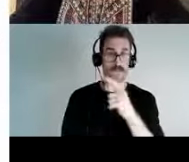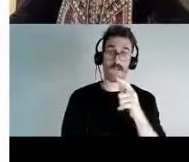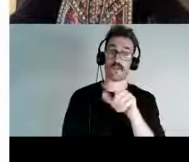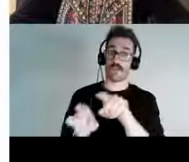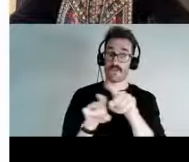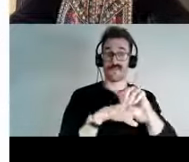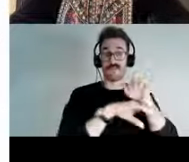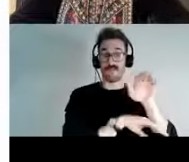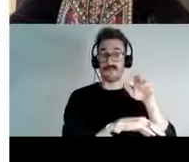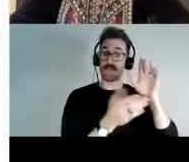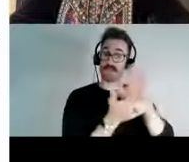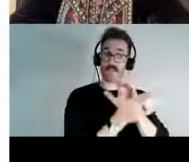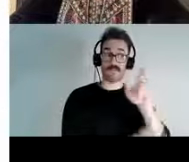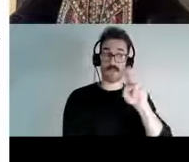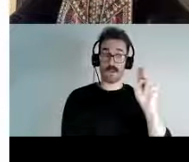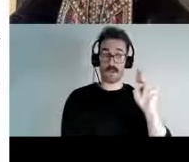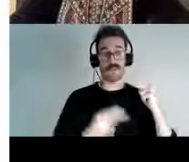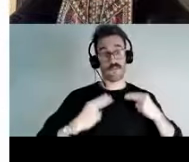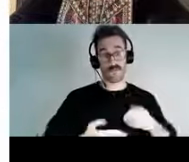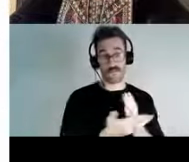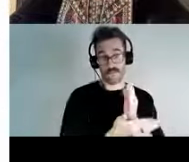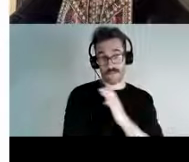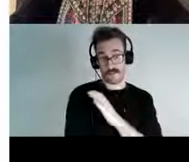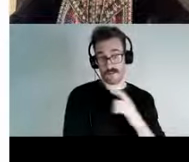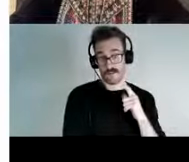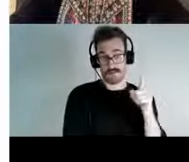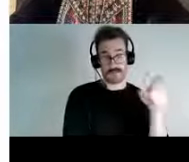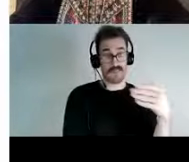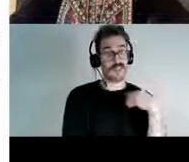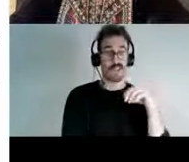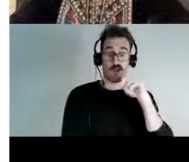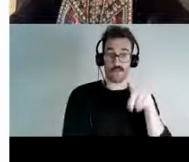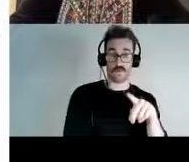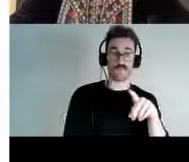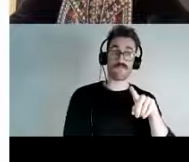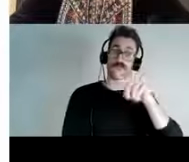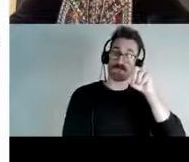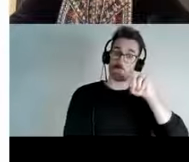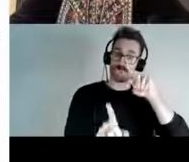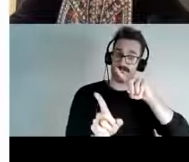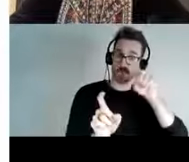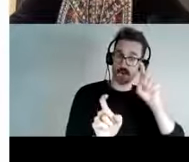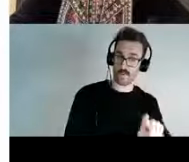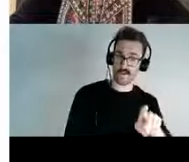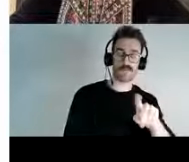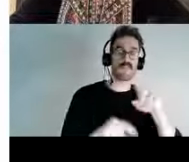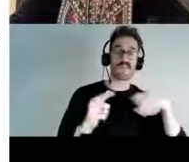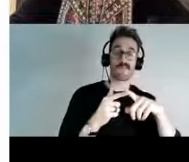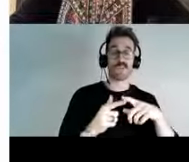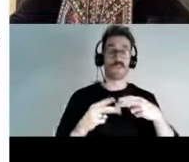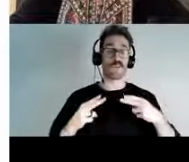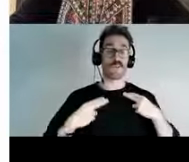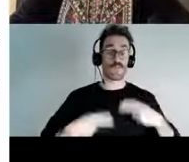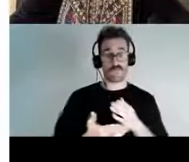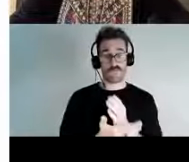United Nations Human Rights Council, responding to their questionnaire on protecting human rights during COVID, and you can find it on